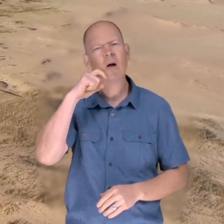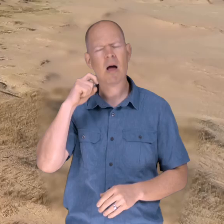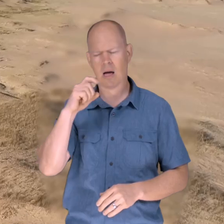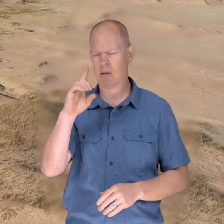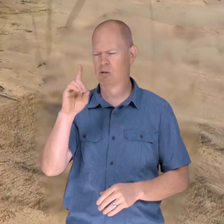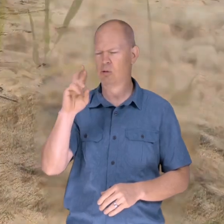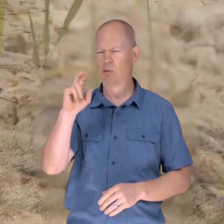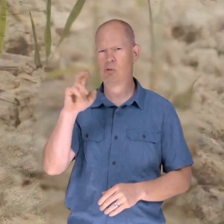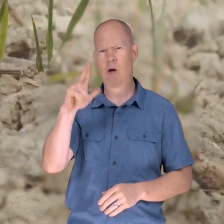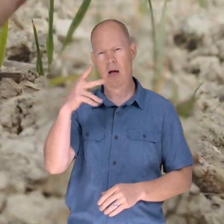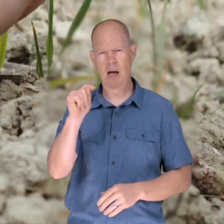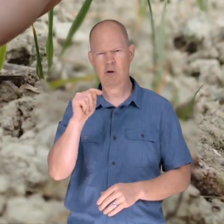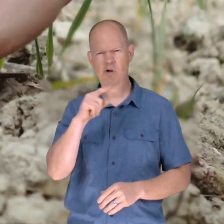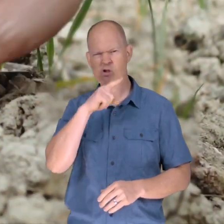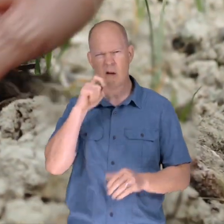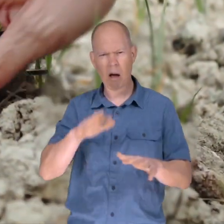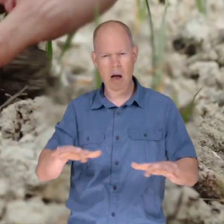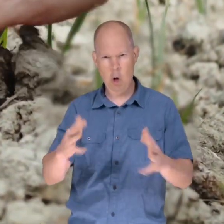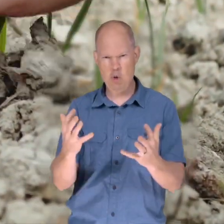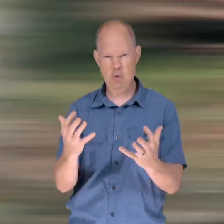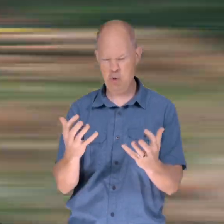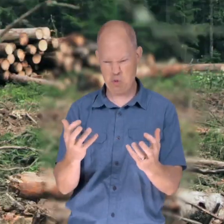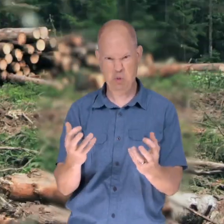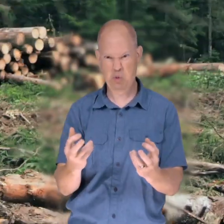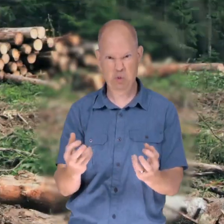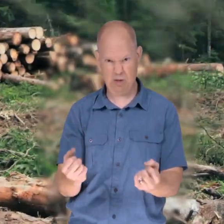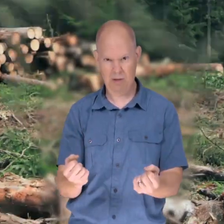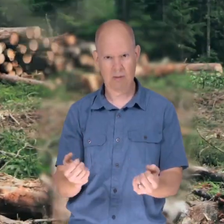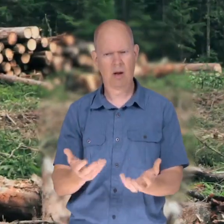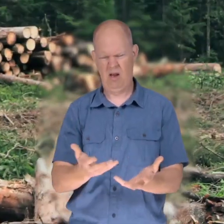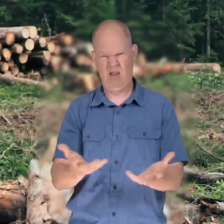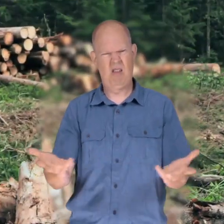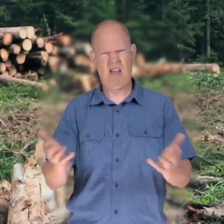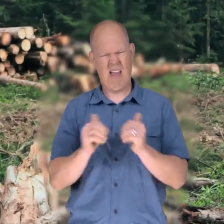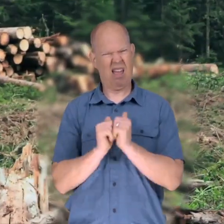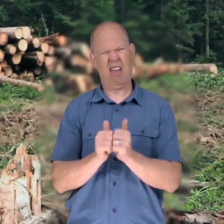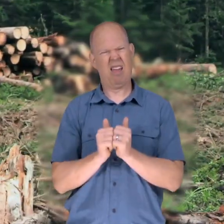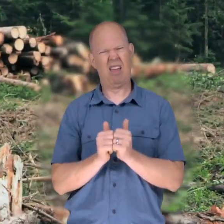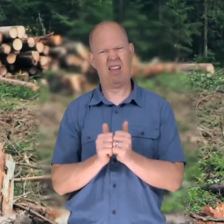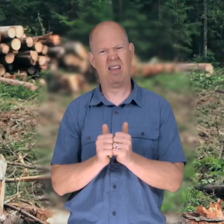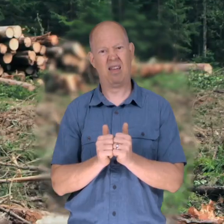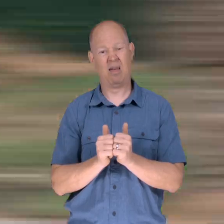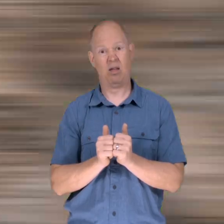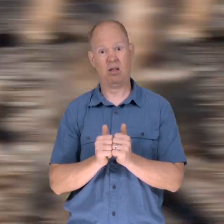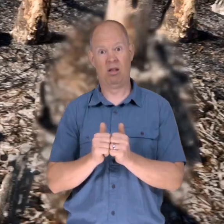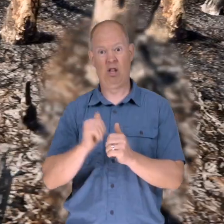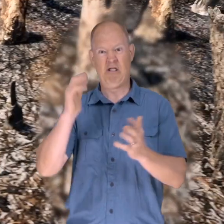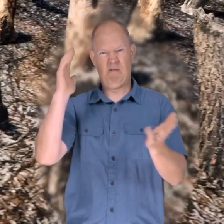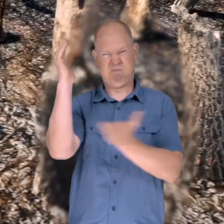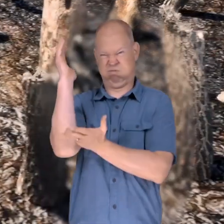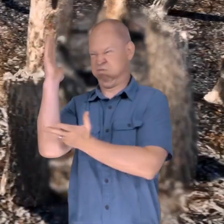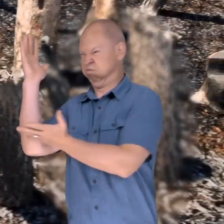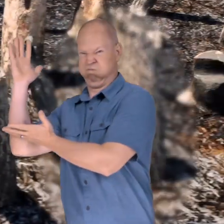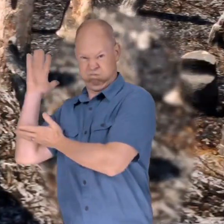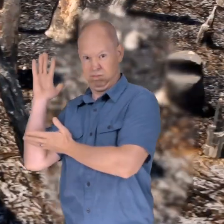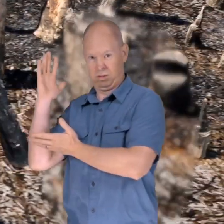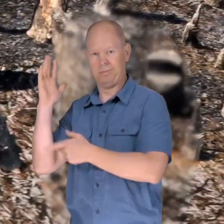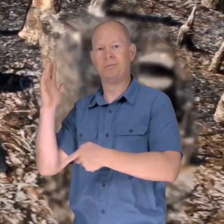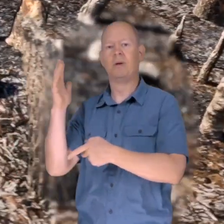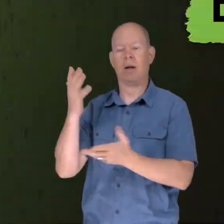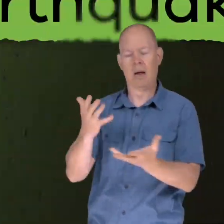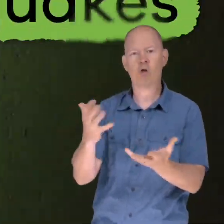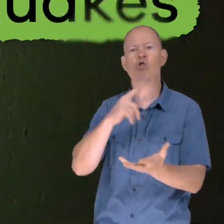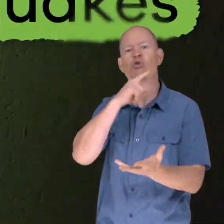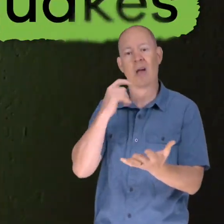rain over a long period of time. Human activity, like deforestation, can lead to droughts.